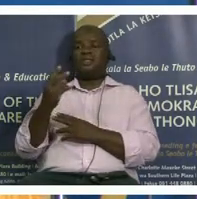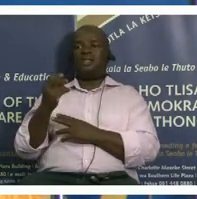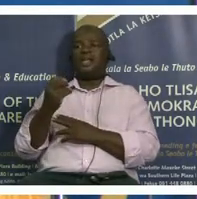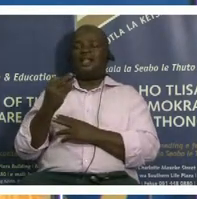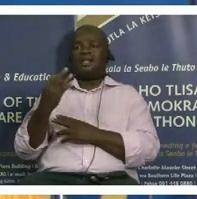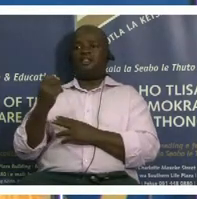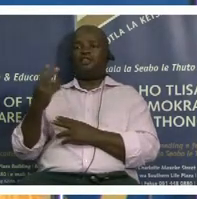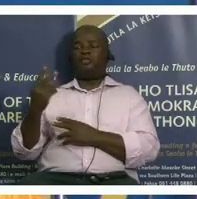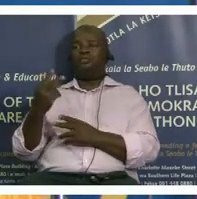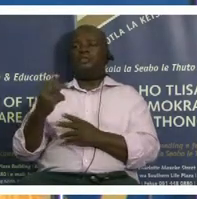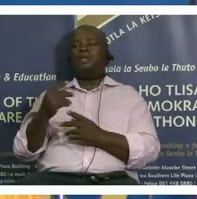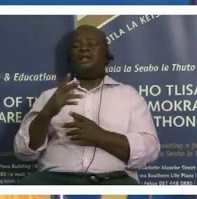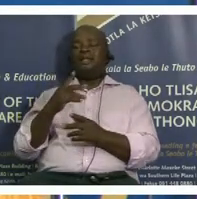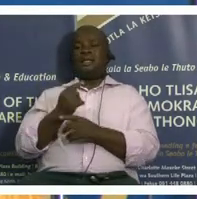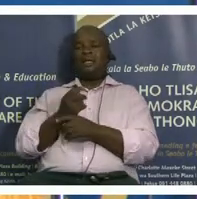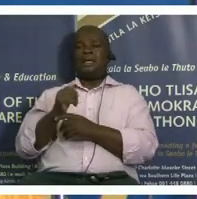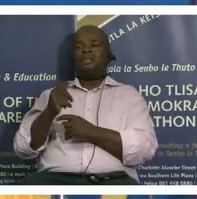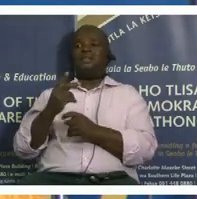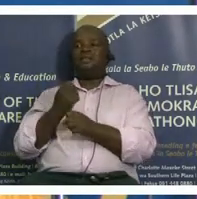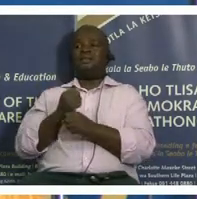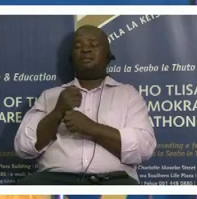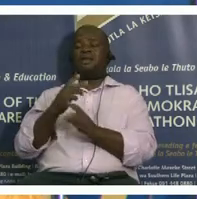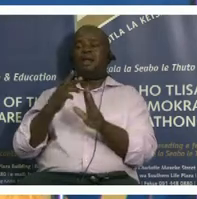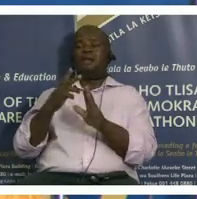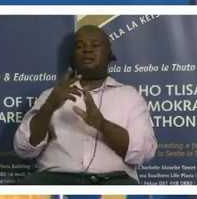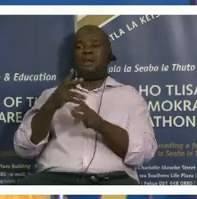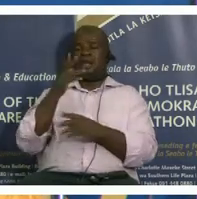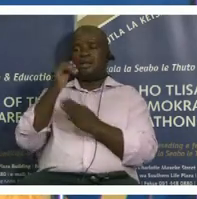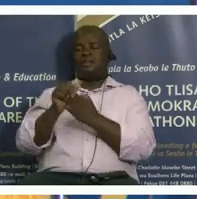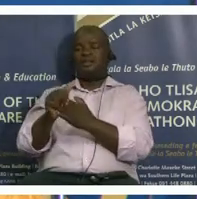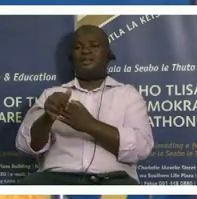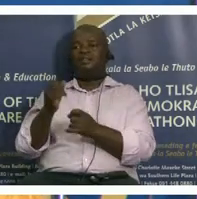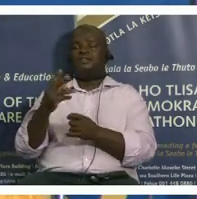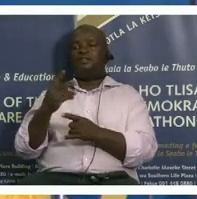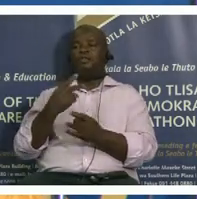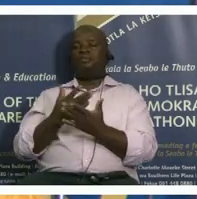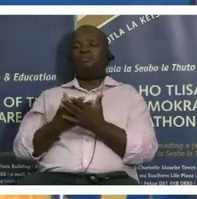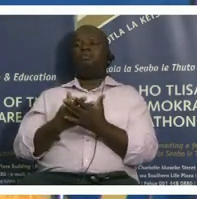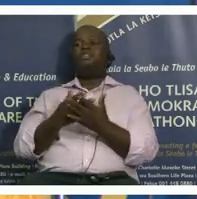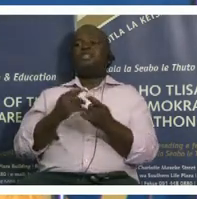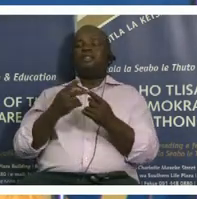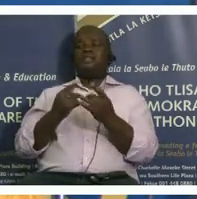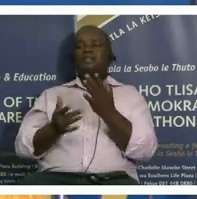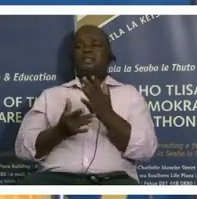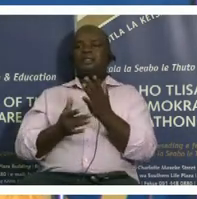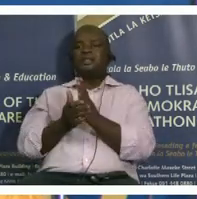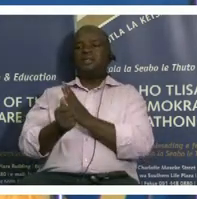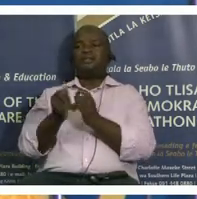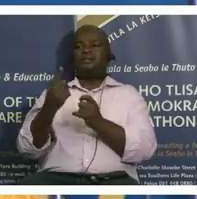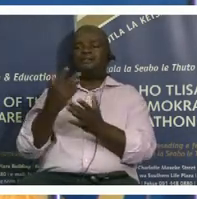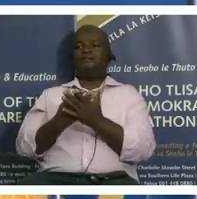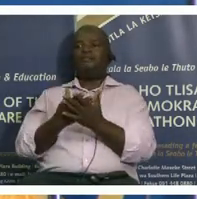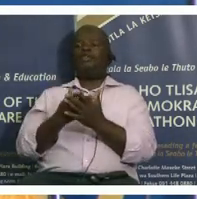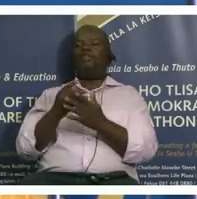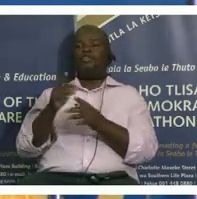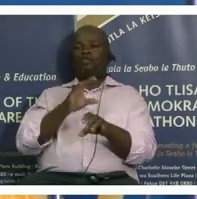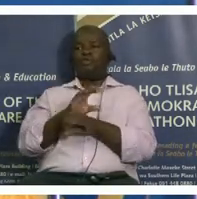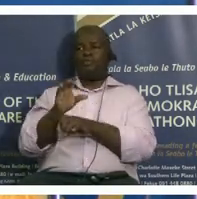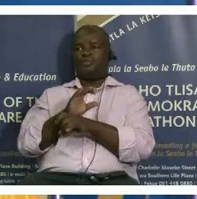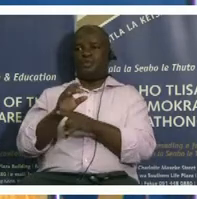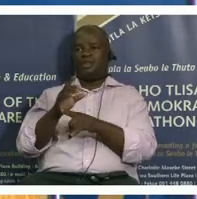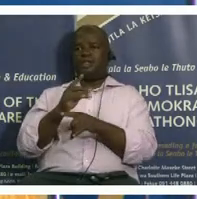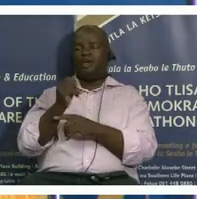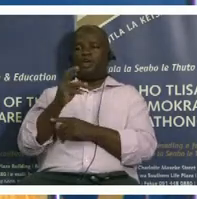3,632 grade 9 learners in equipping them with coding and robotics skills. The 23